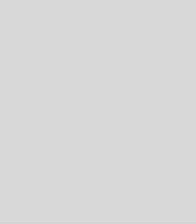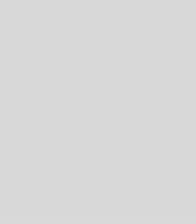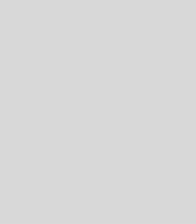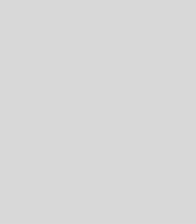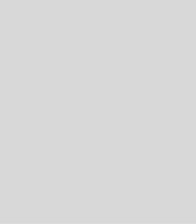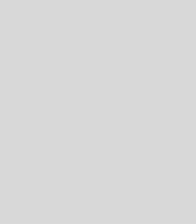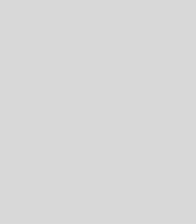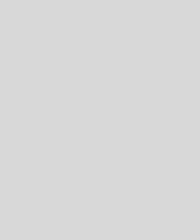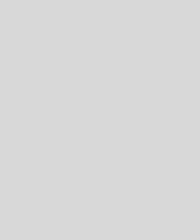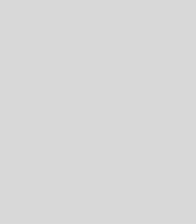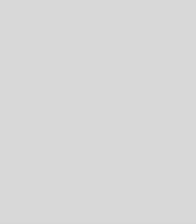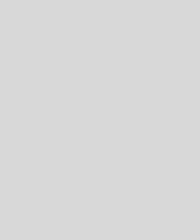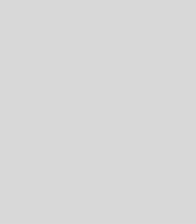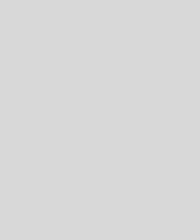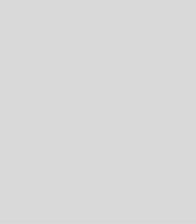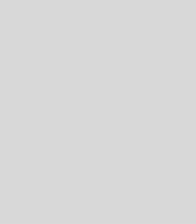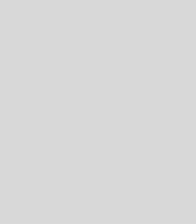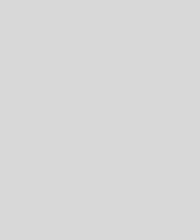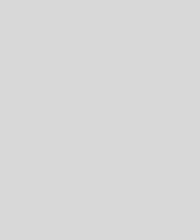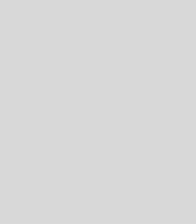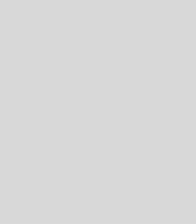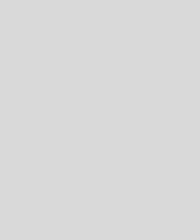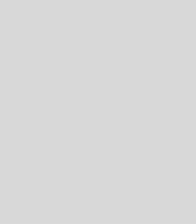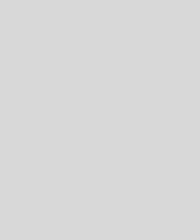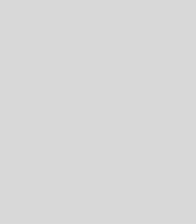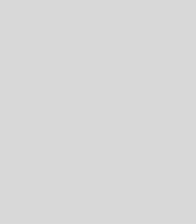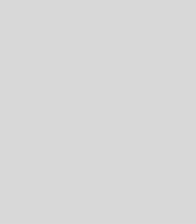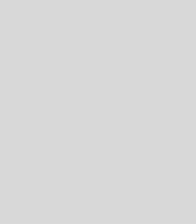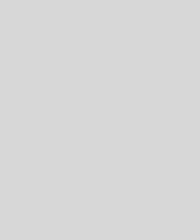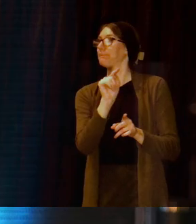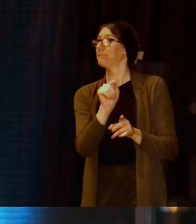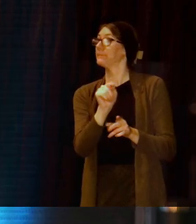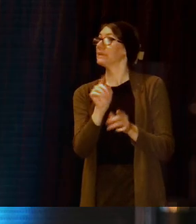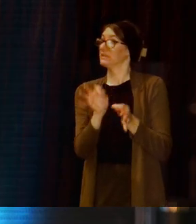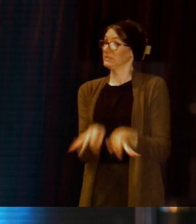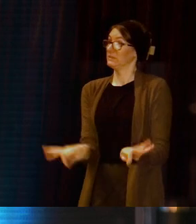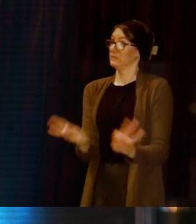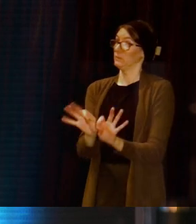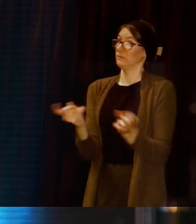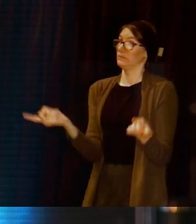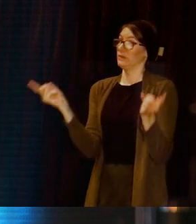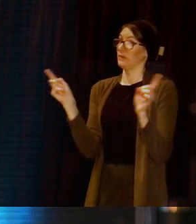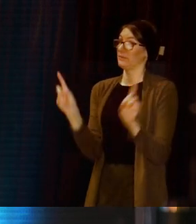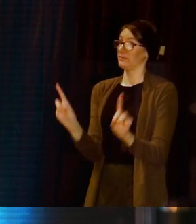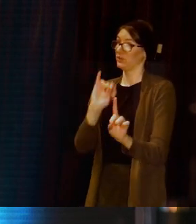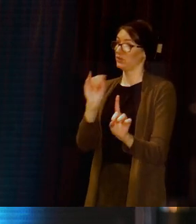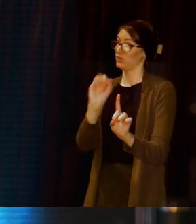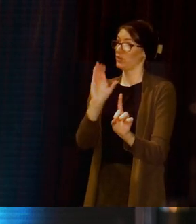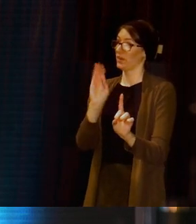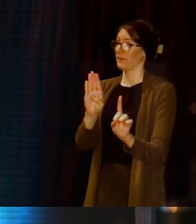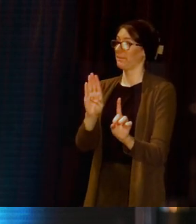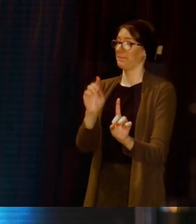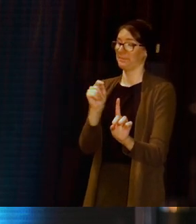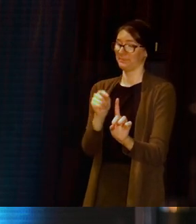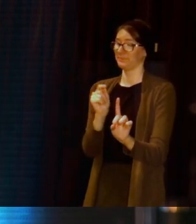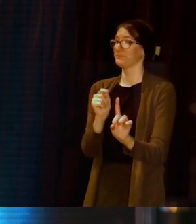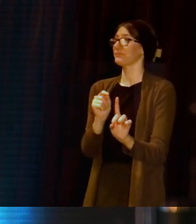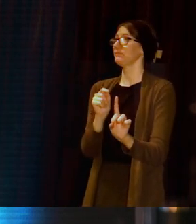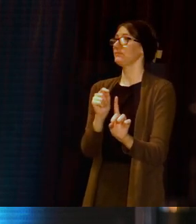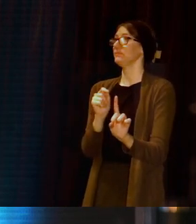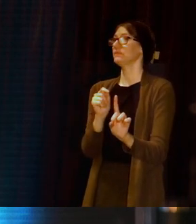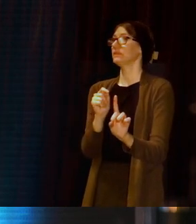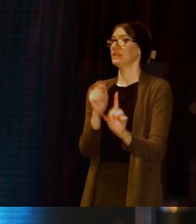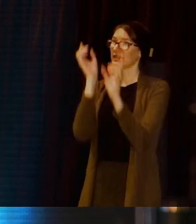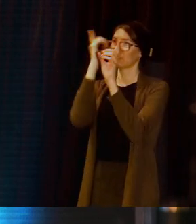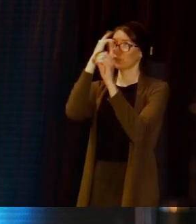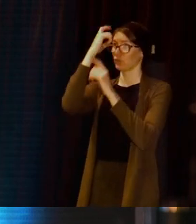be the line, and he moves towards Jacob. And a key incident happens to Jacob one day. He's out, he has